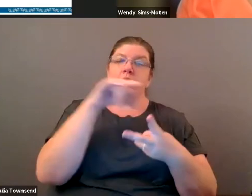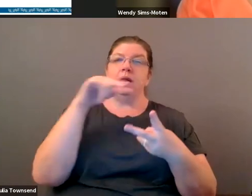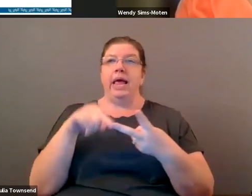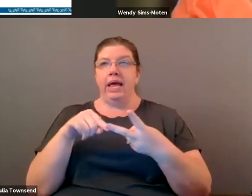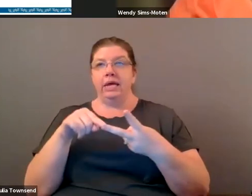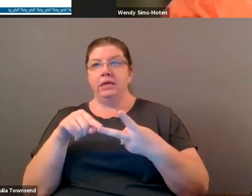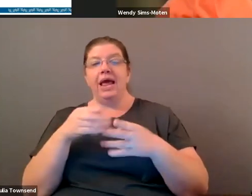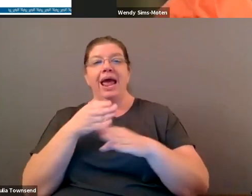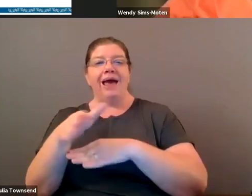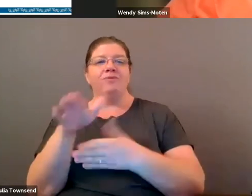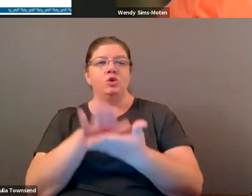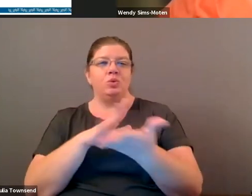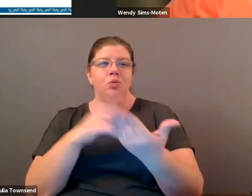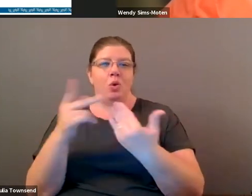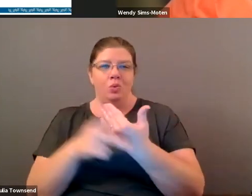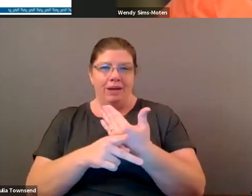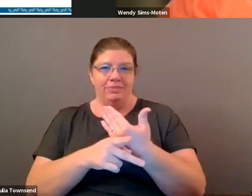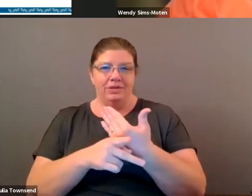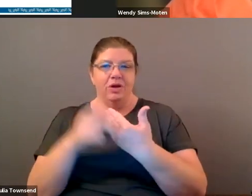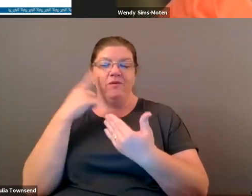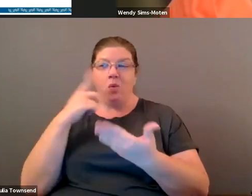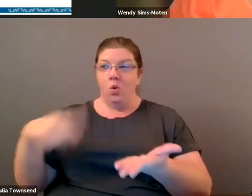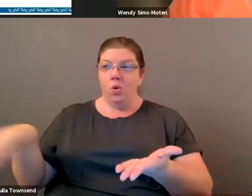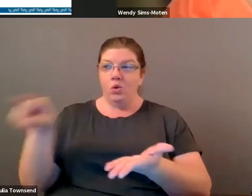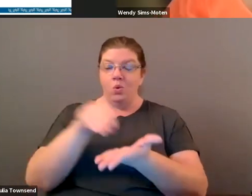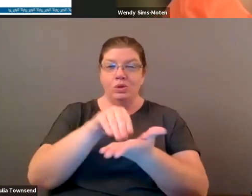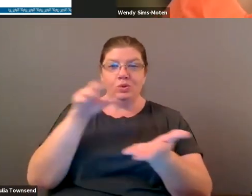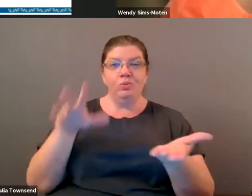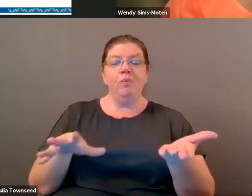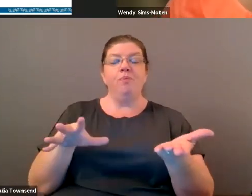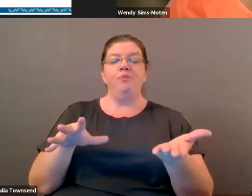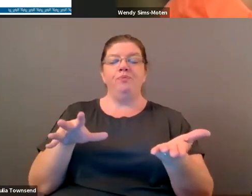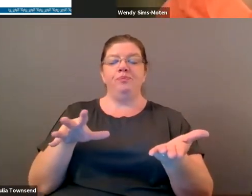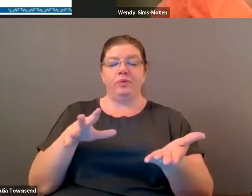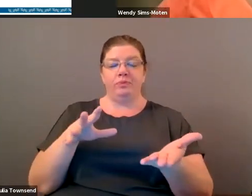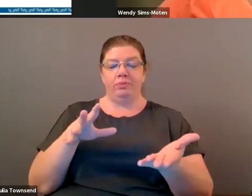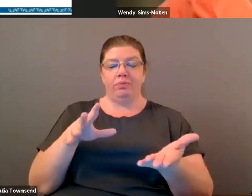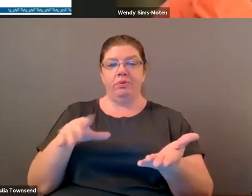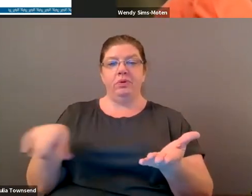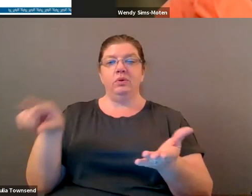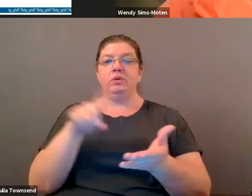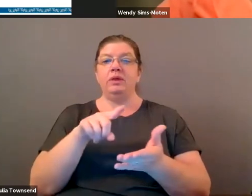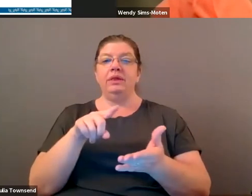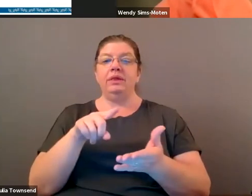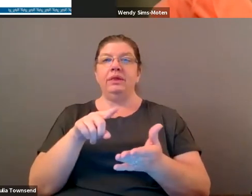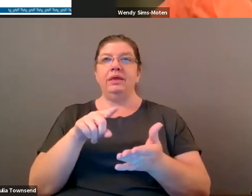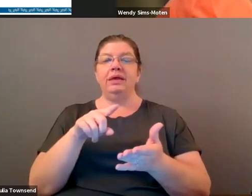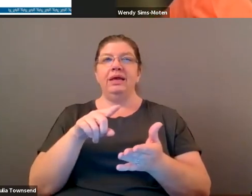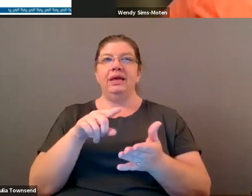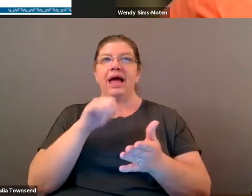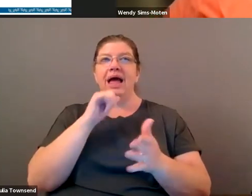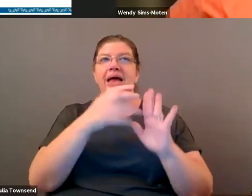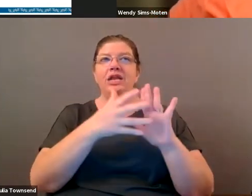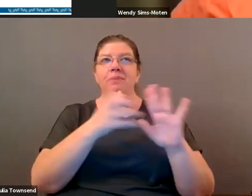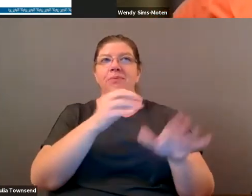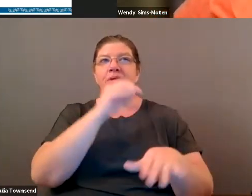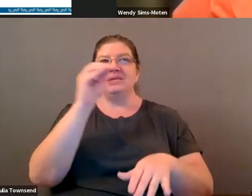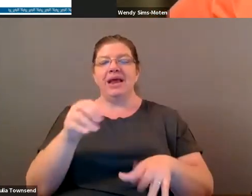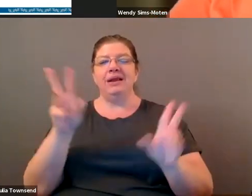summer school and after-school programs for students who are the unduplicated percentage, which is the